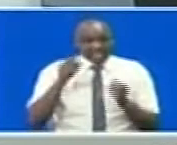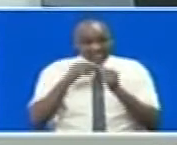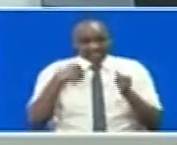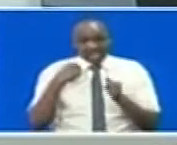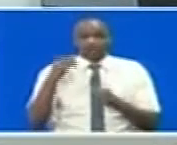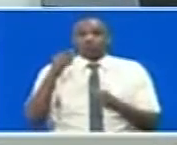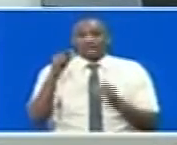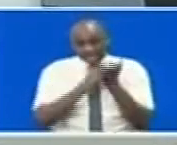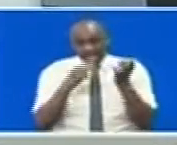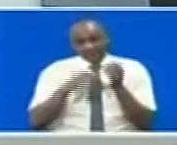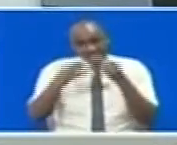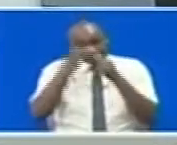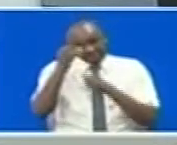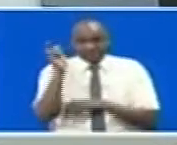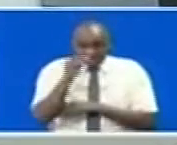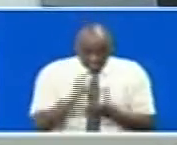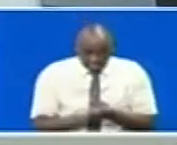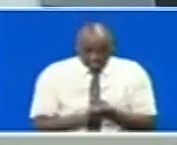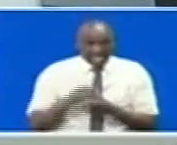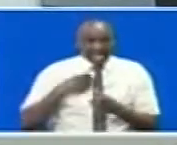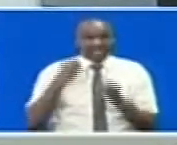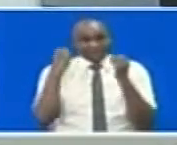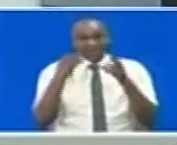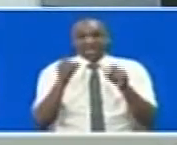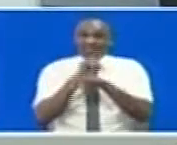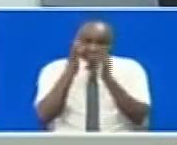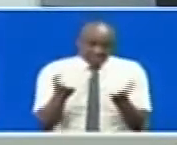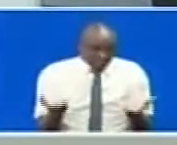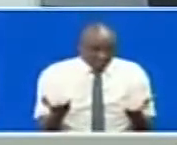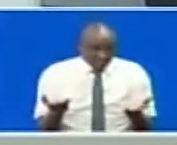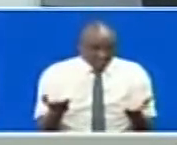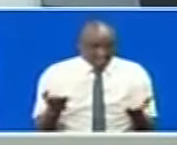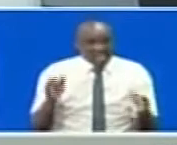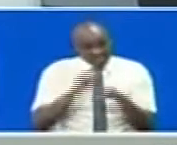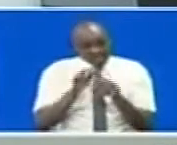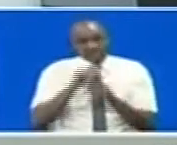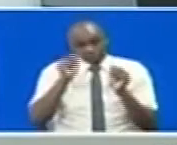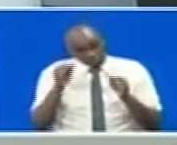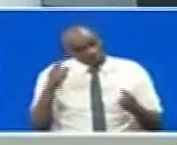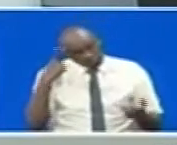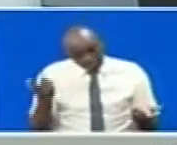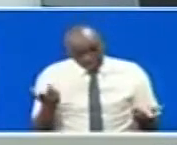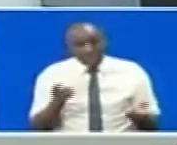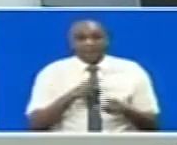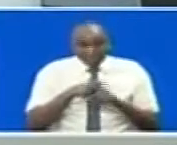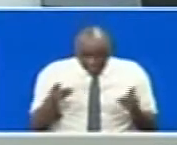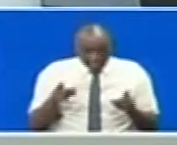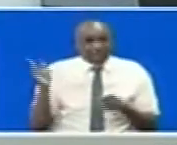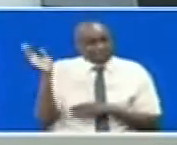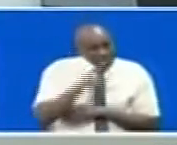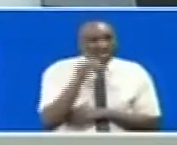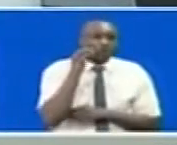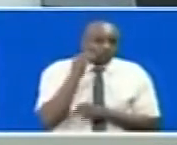in Uganda has 80 ministers and hundreds of advisors on just about everything you can think of. But let's come back